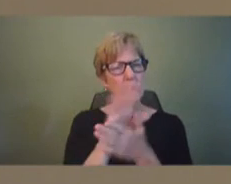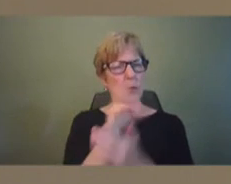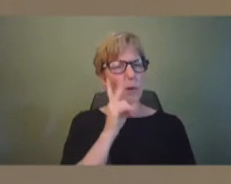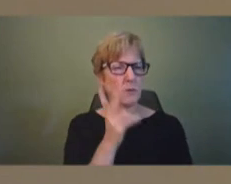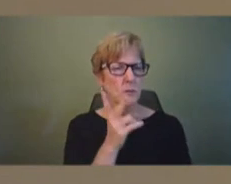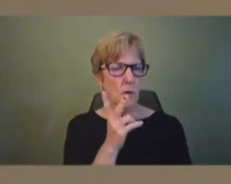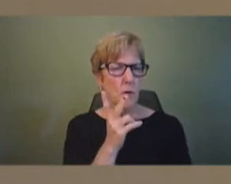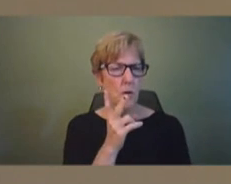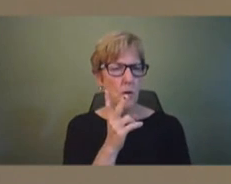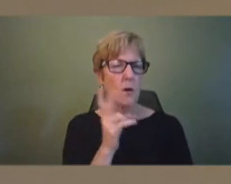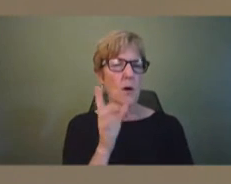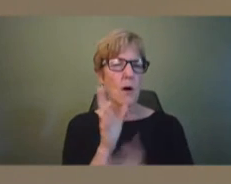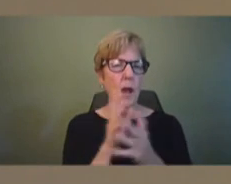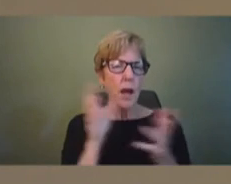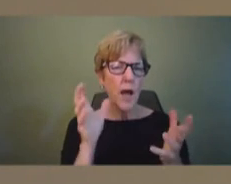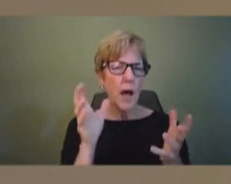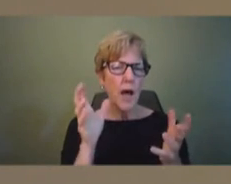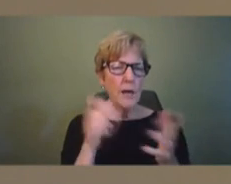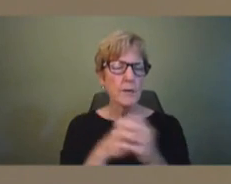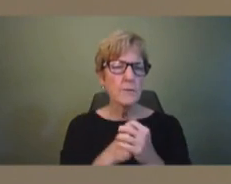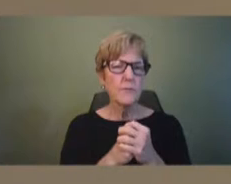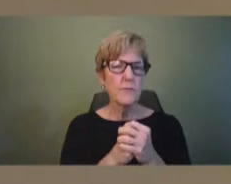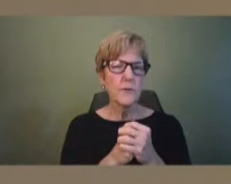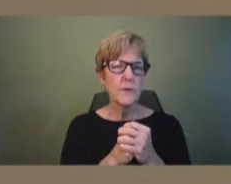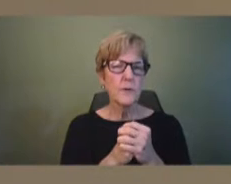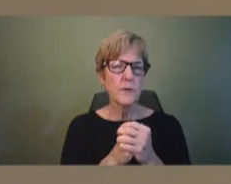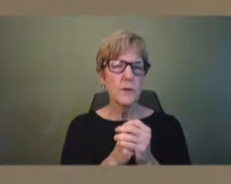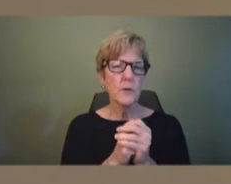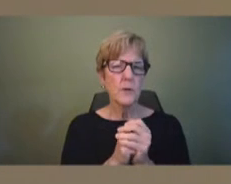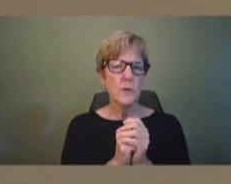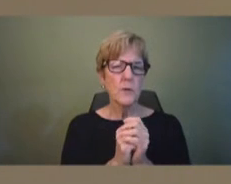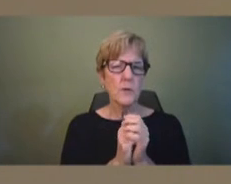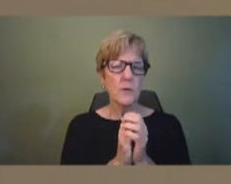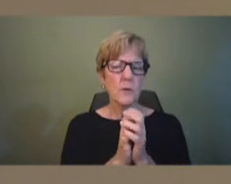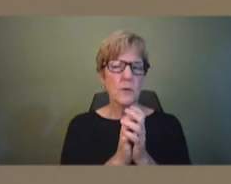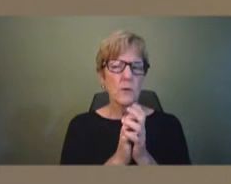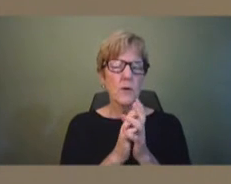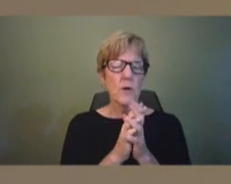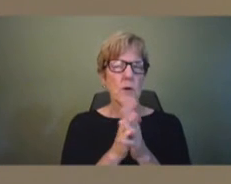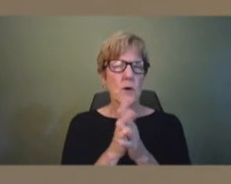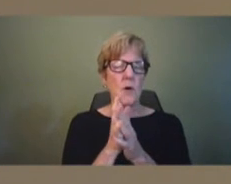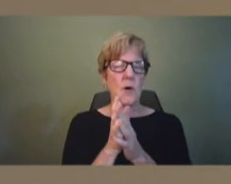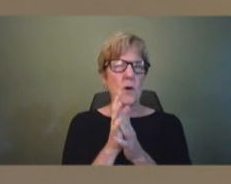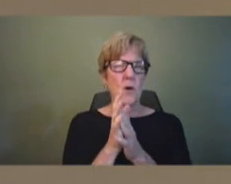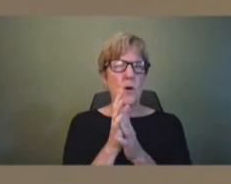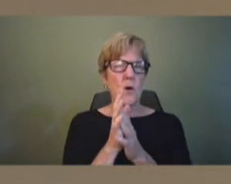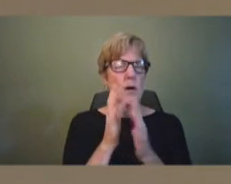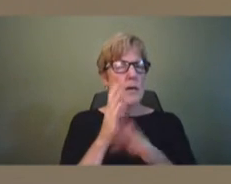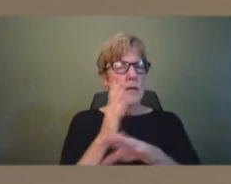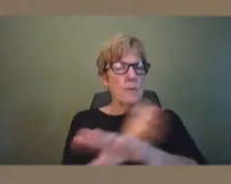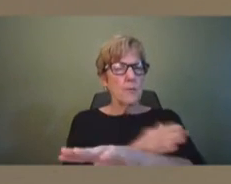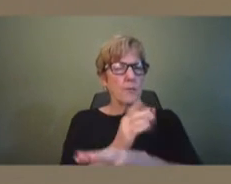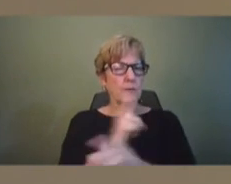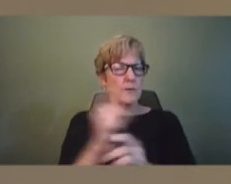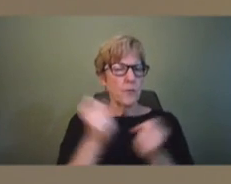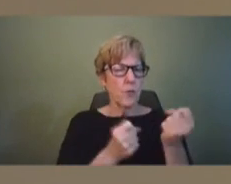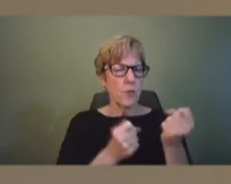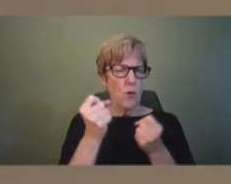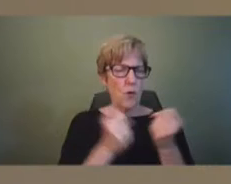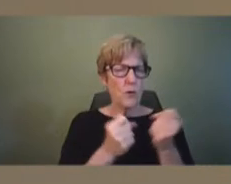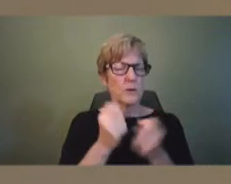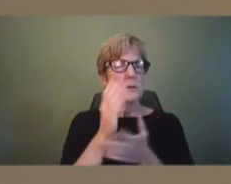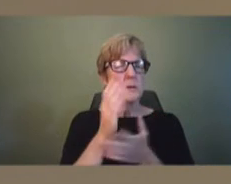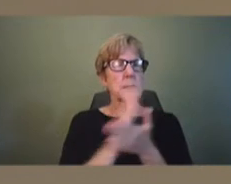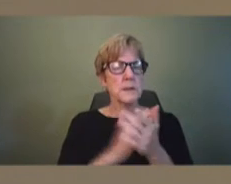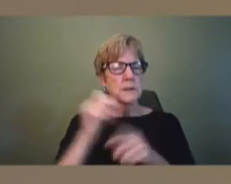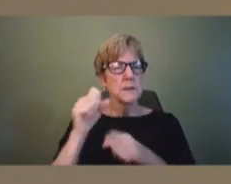a lot of Auto Centric improvements I did see some Mike Lanes there but